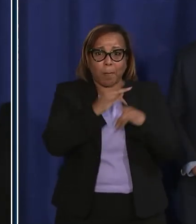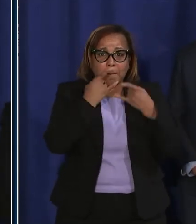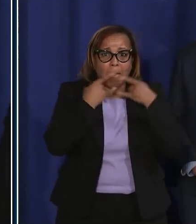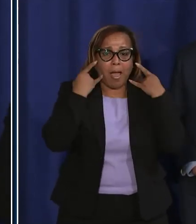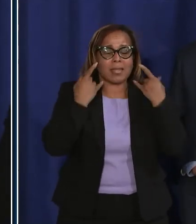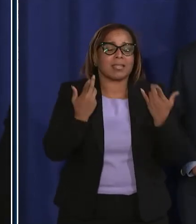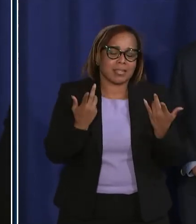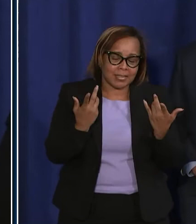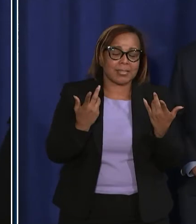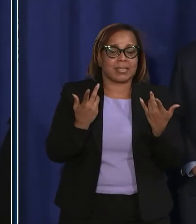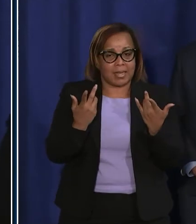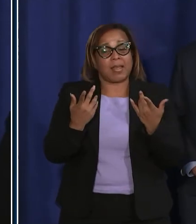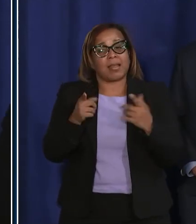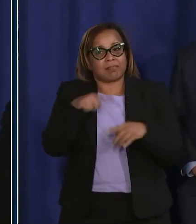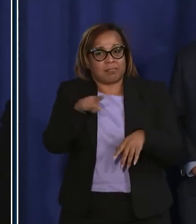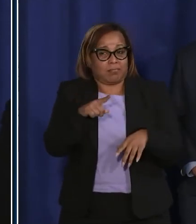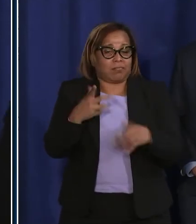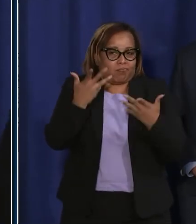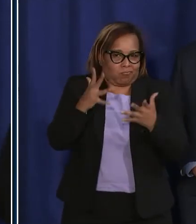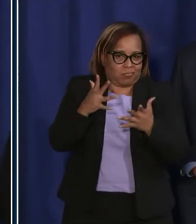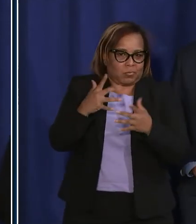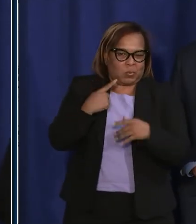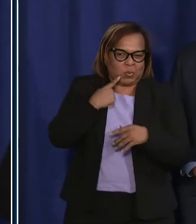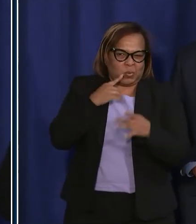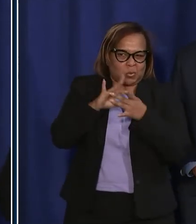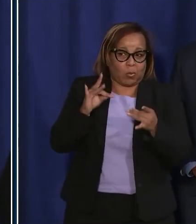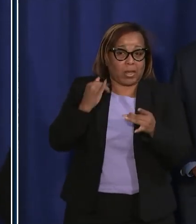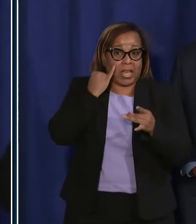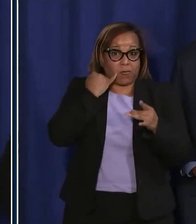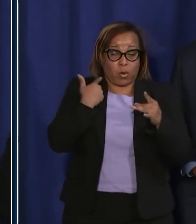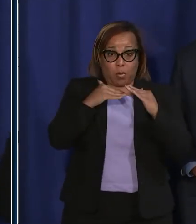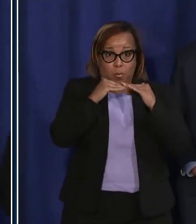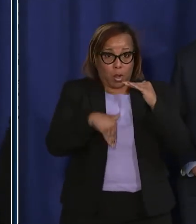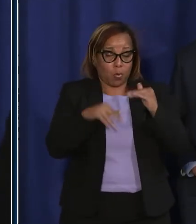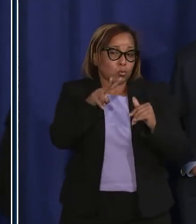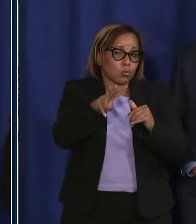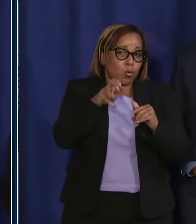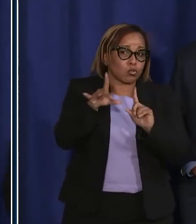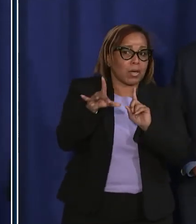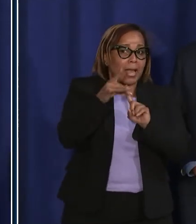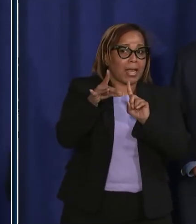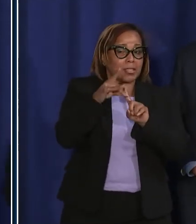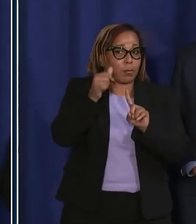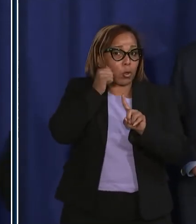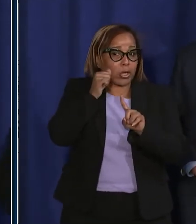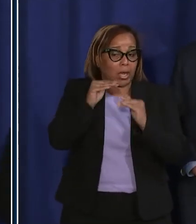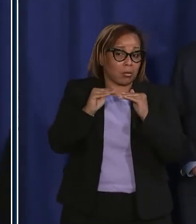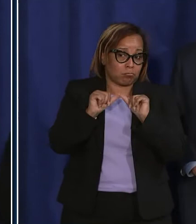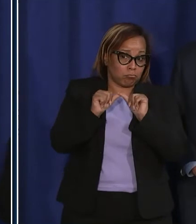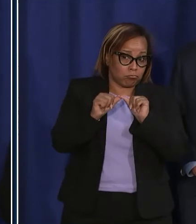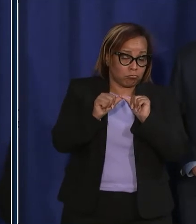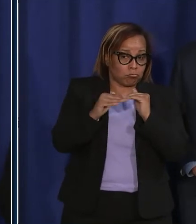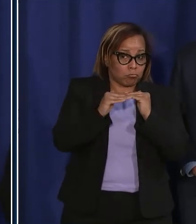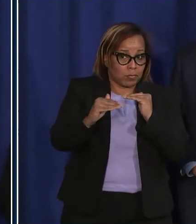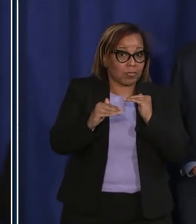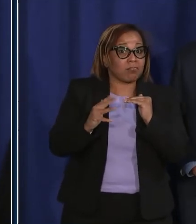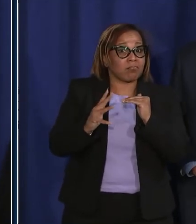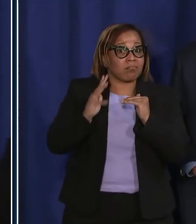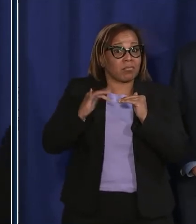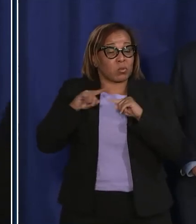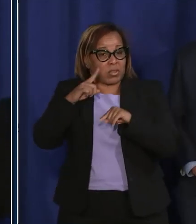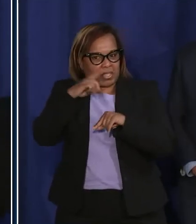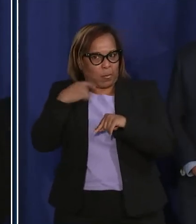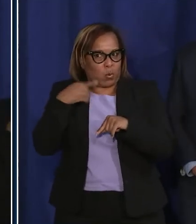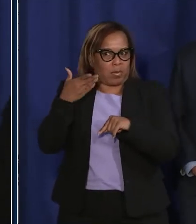masks. As you noted, if we were to get below 200 cases per day and stay there, which is where we were over the